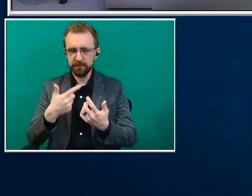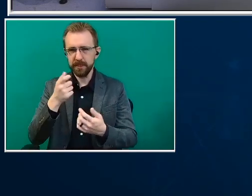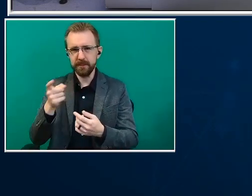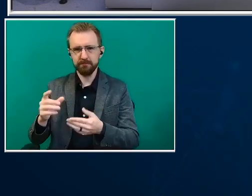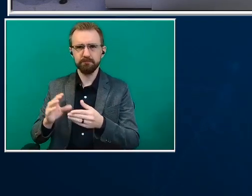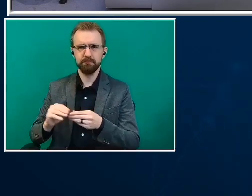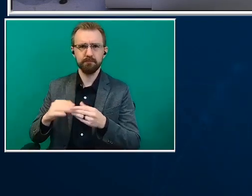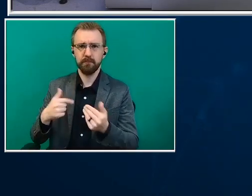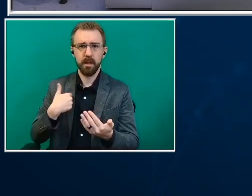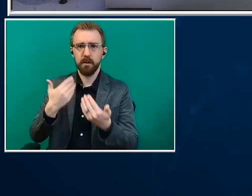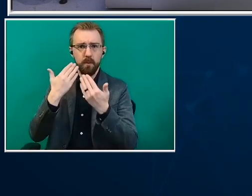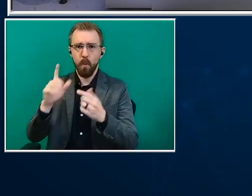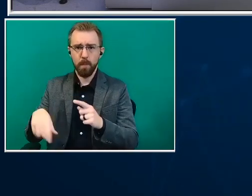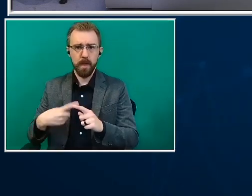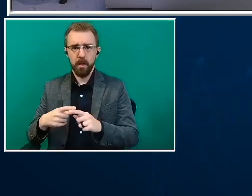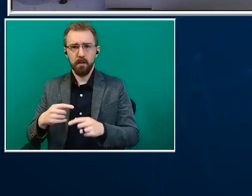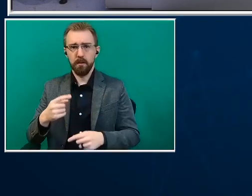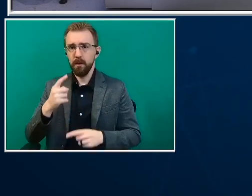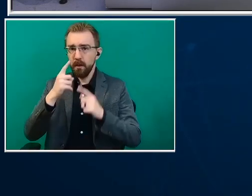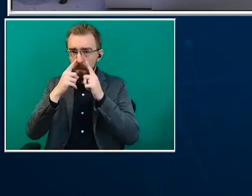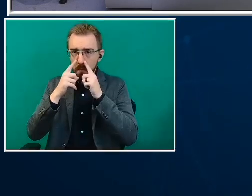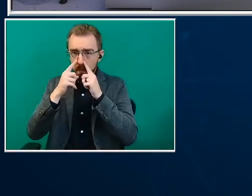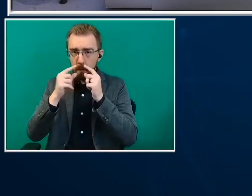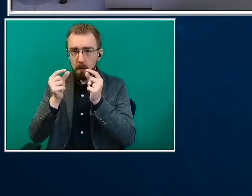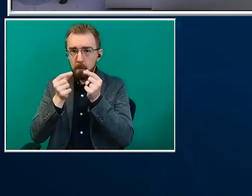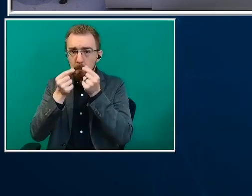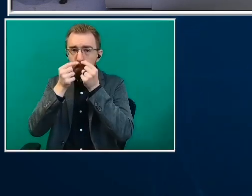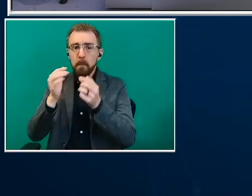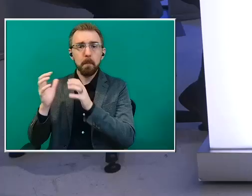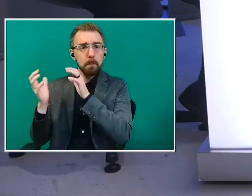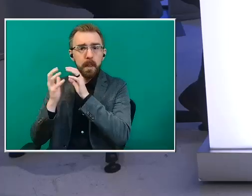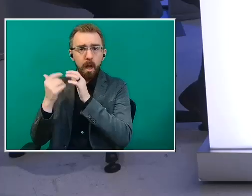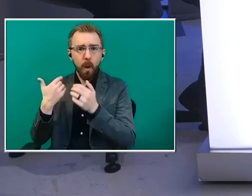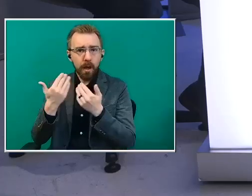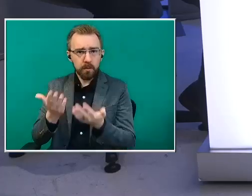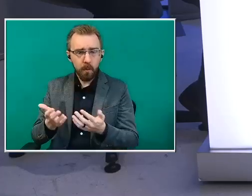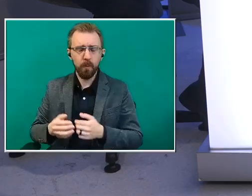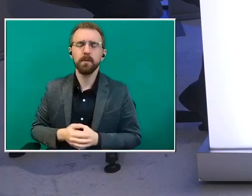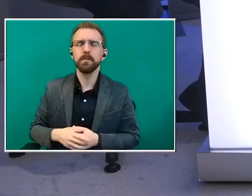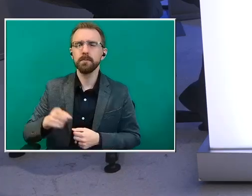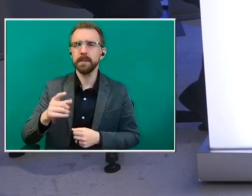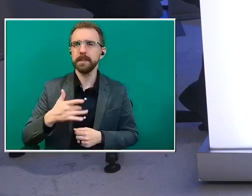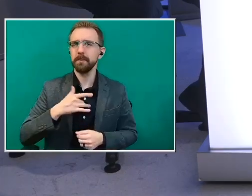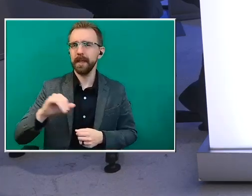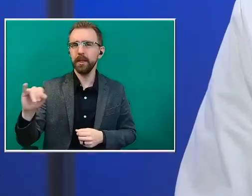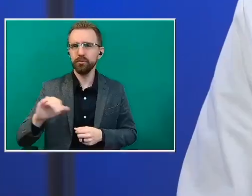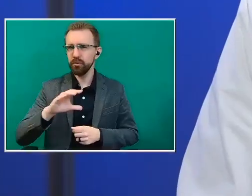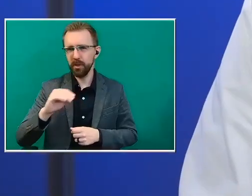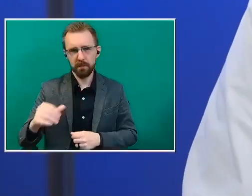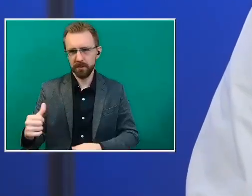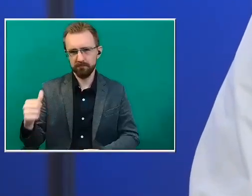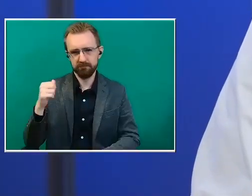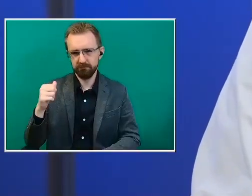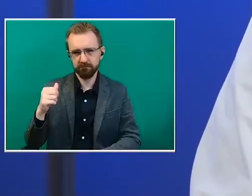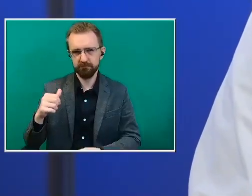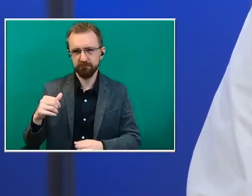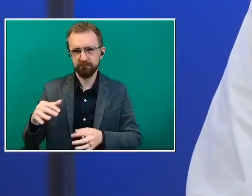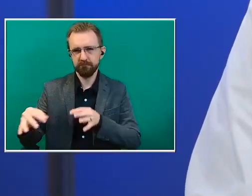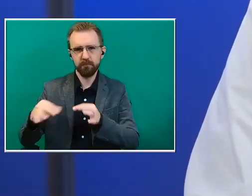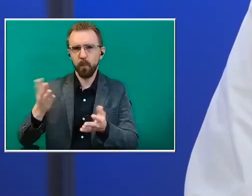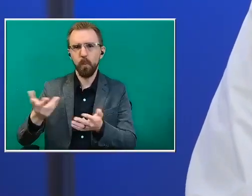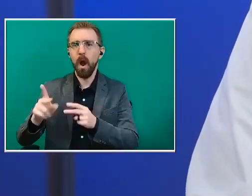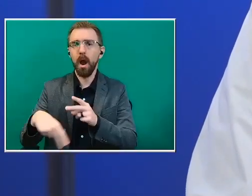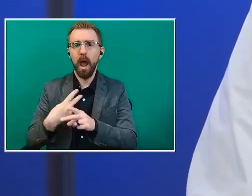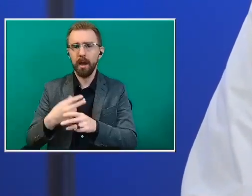about the small nose pillow version. Right. So typically insurance companies do not dictate what type of mask you get. So when we are